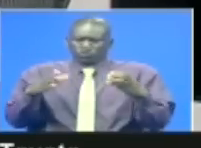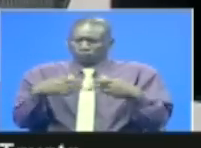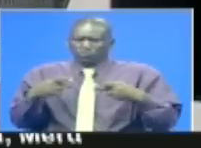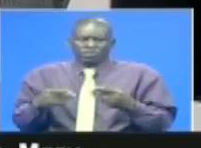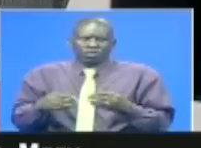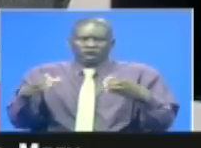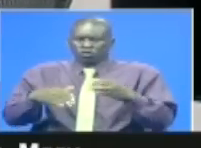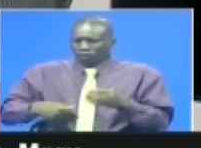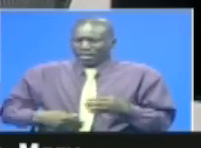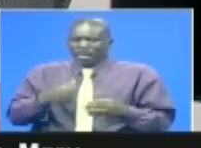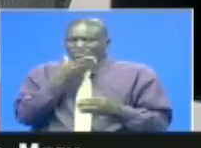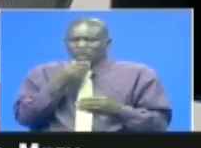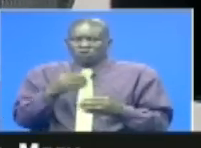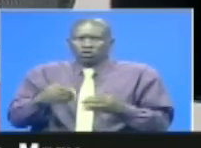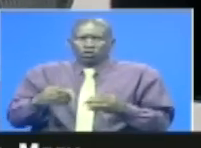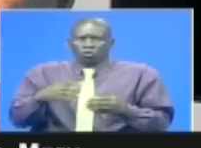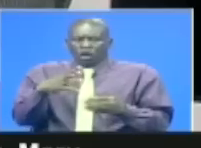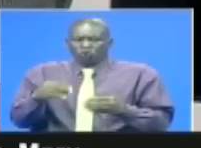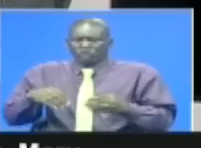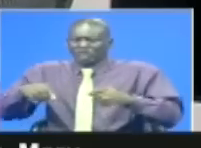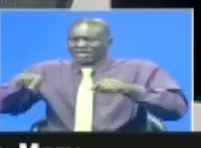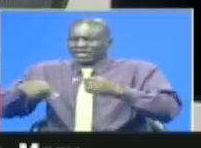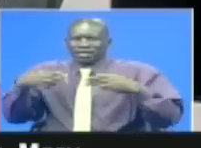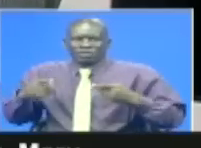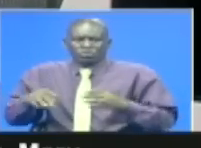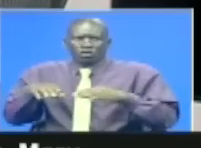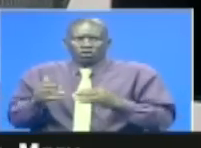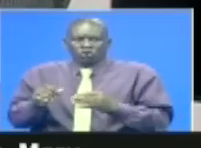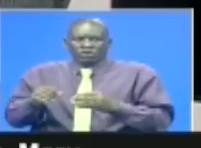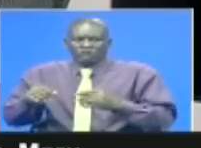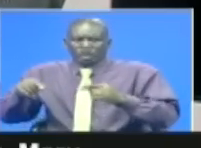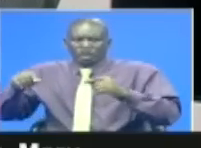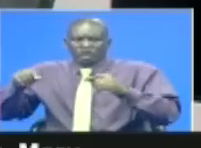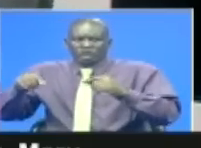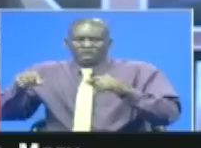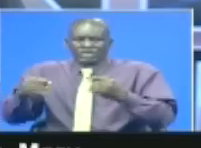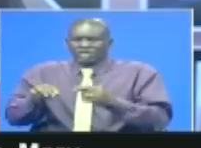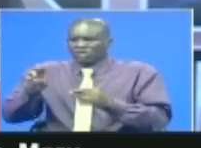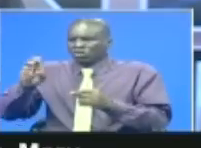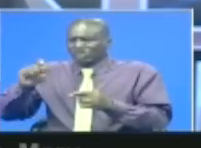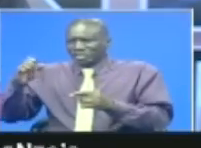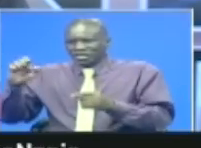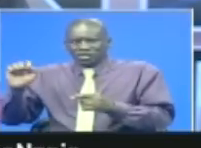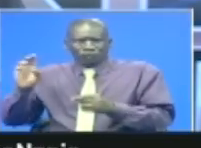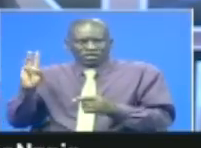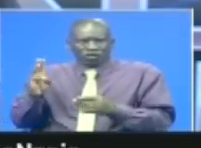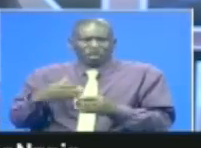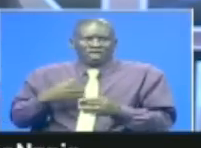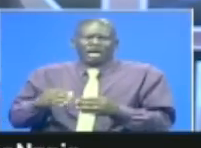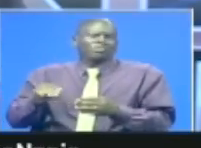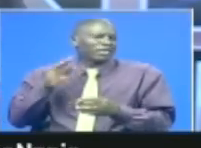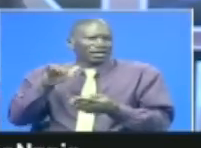group of young men who are going about terrorizing people or countering the Waititu? I hear there are people who were found with jembes